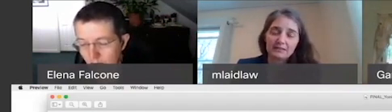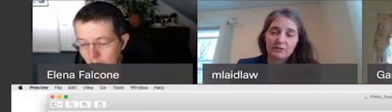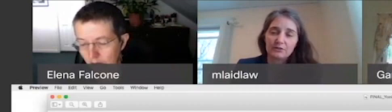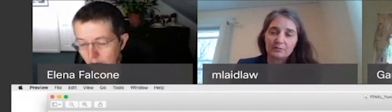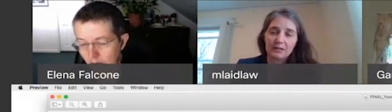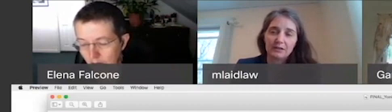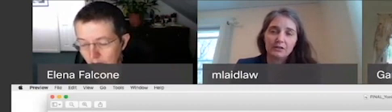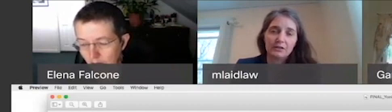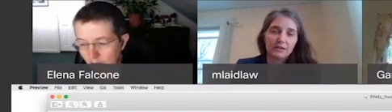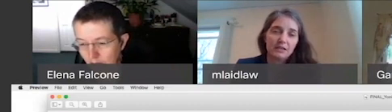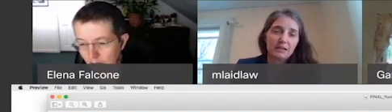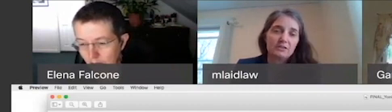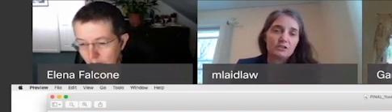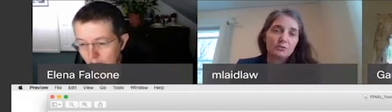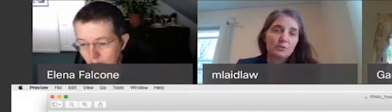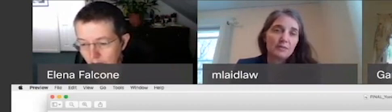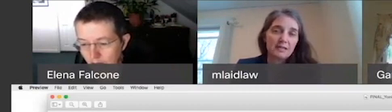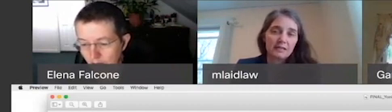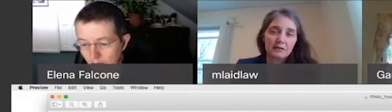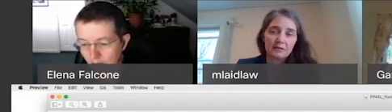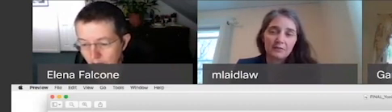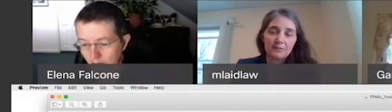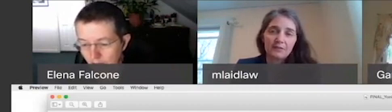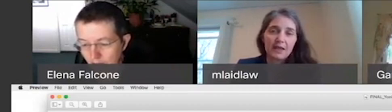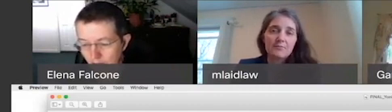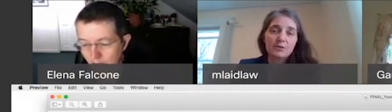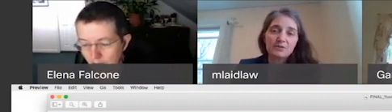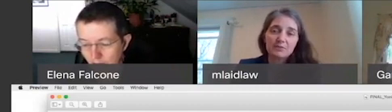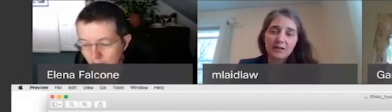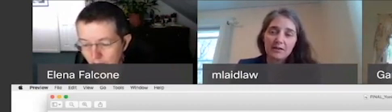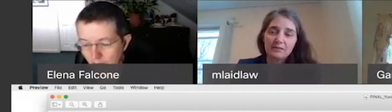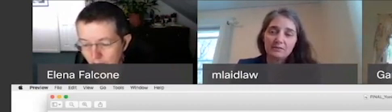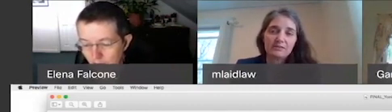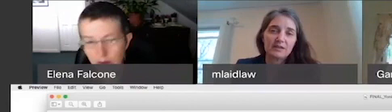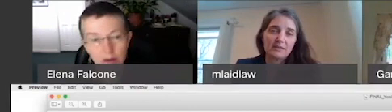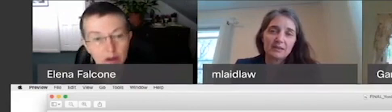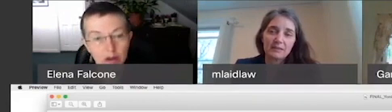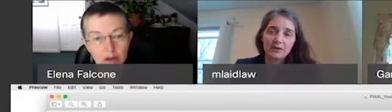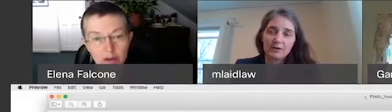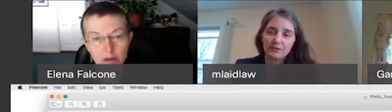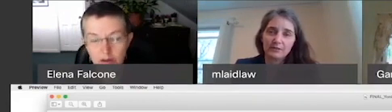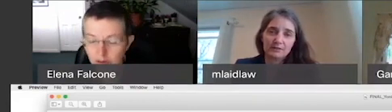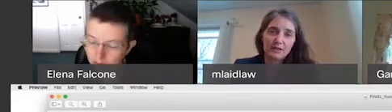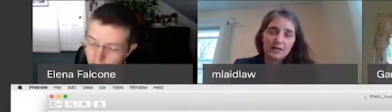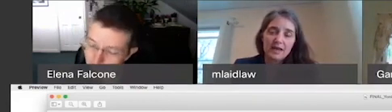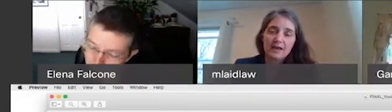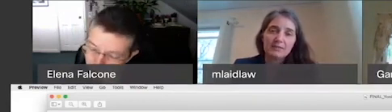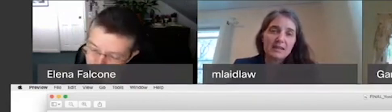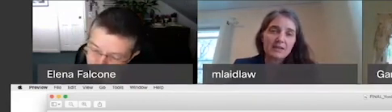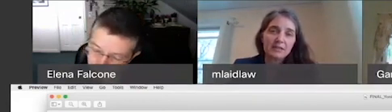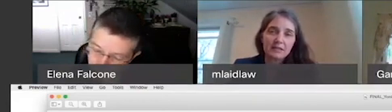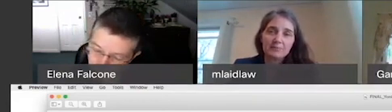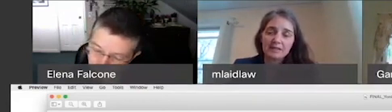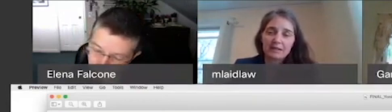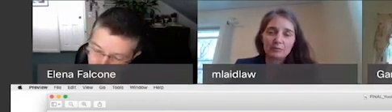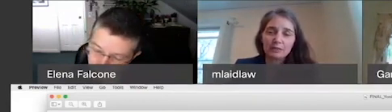finance long-term care is through Medicare. And most of my clients, by the time they get in my office, have been